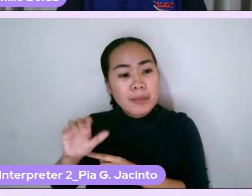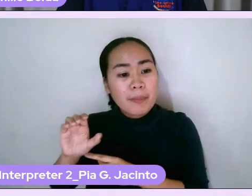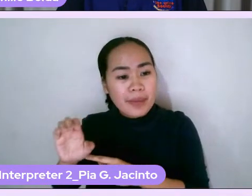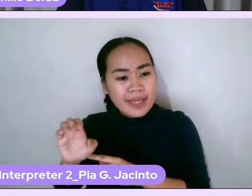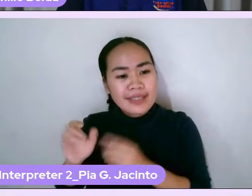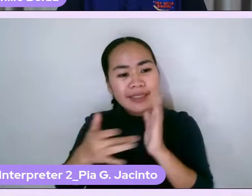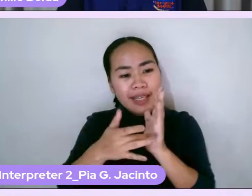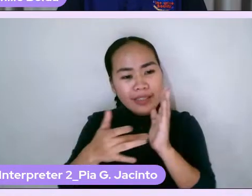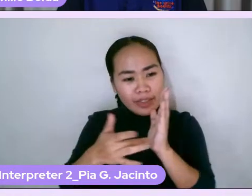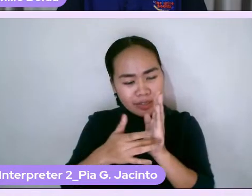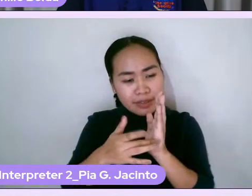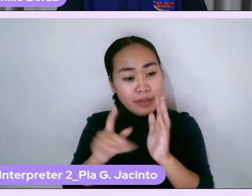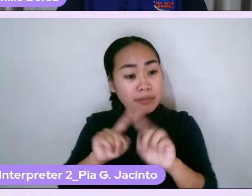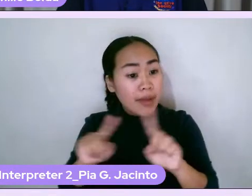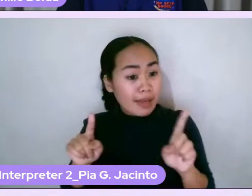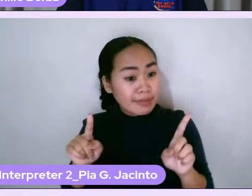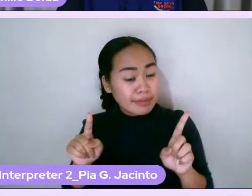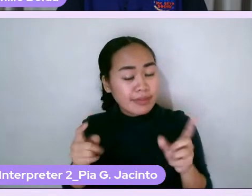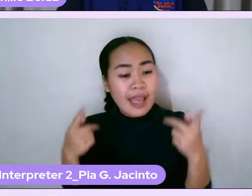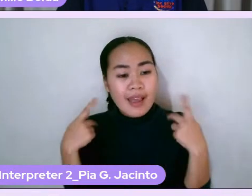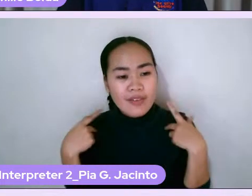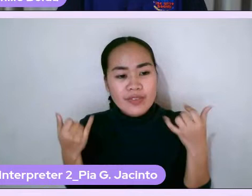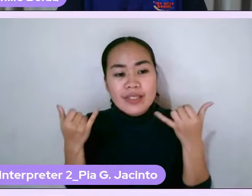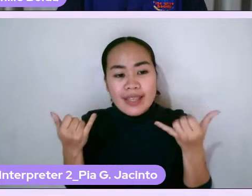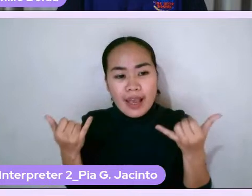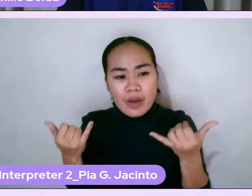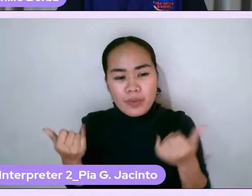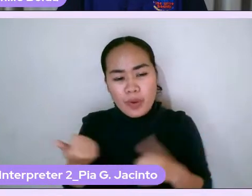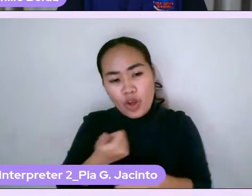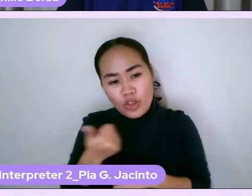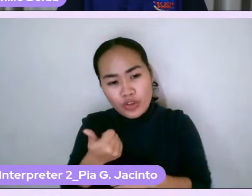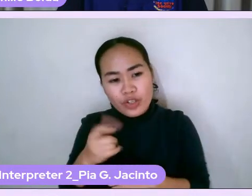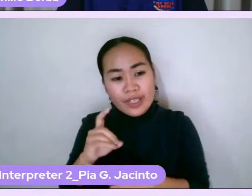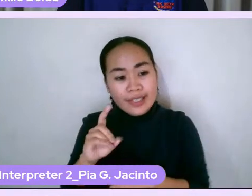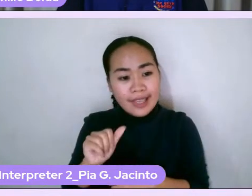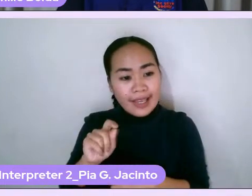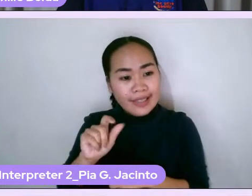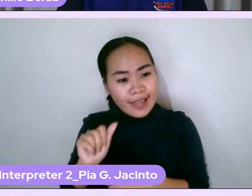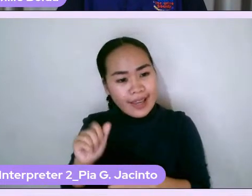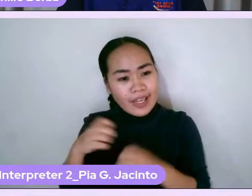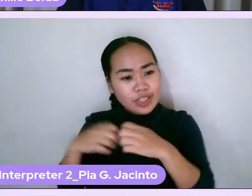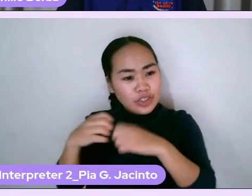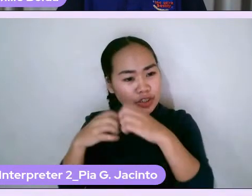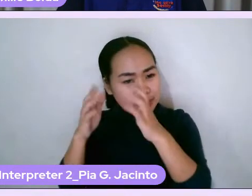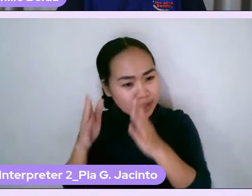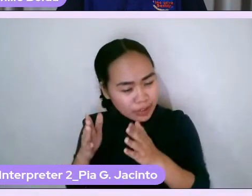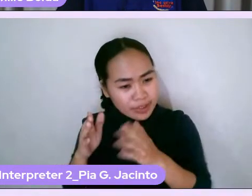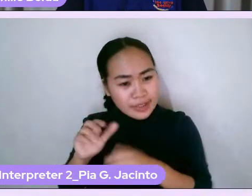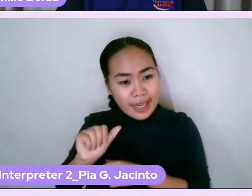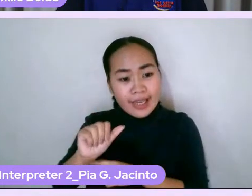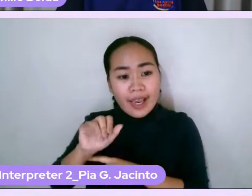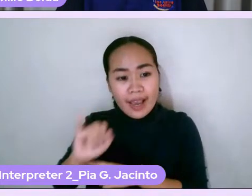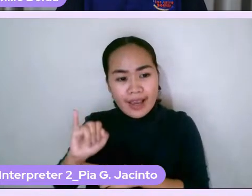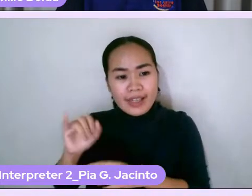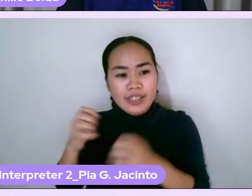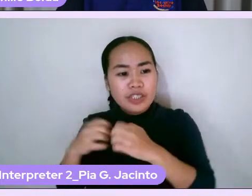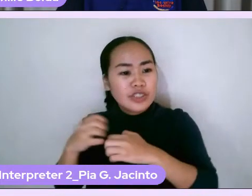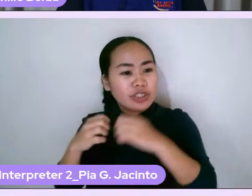But there are programmers na din po and other data engineers, AI engineers,